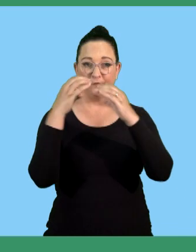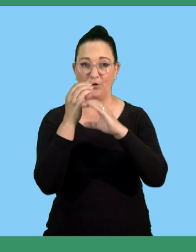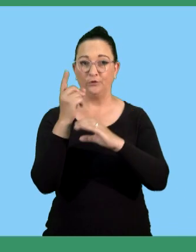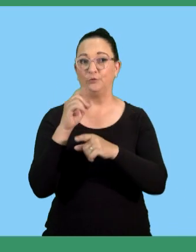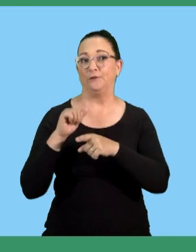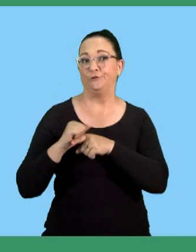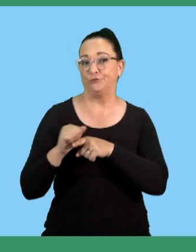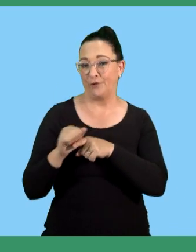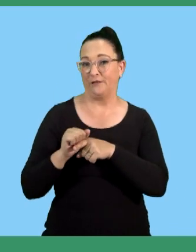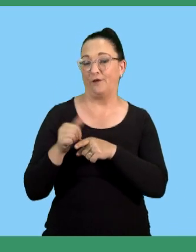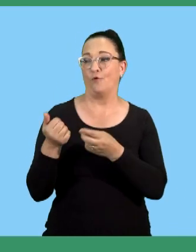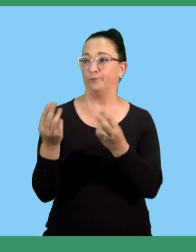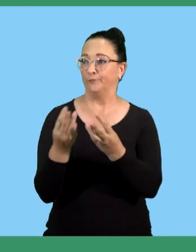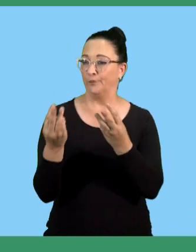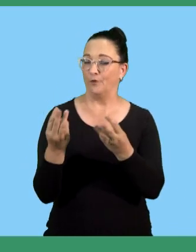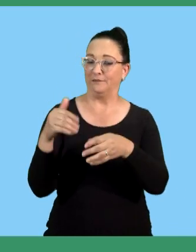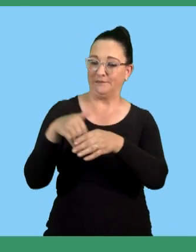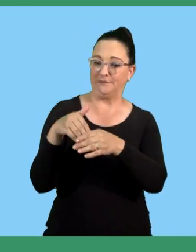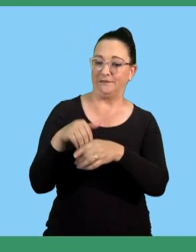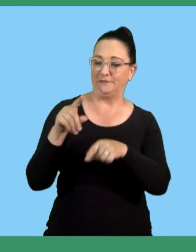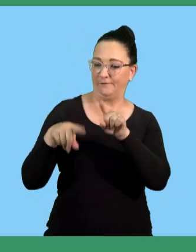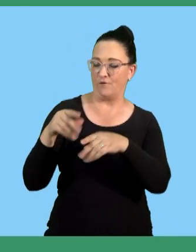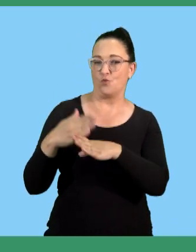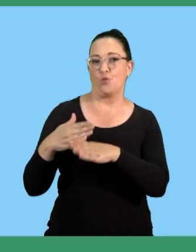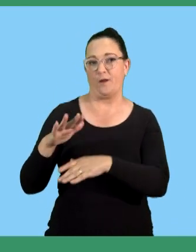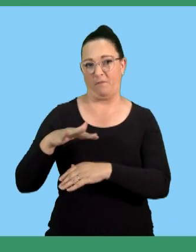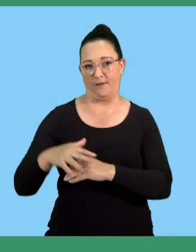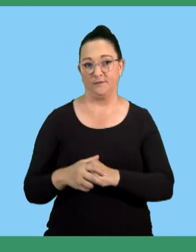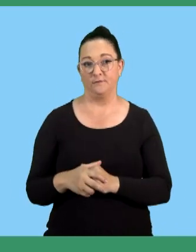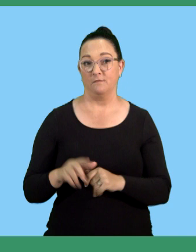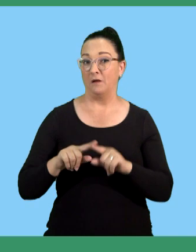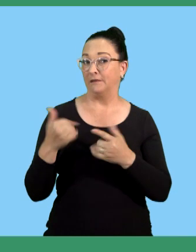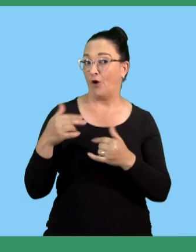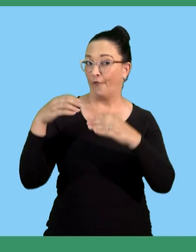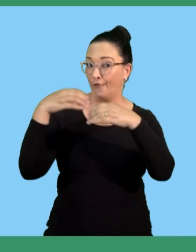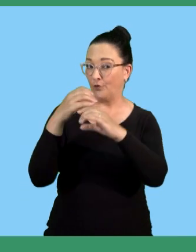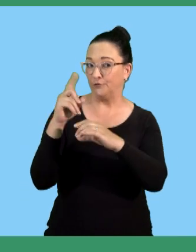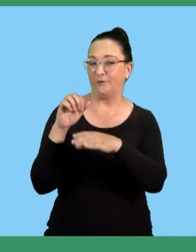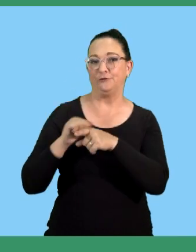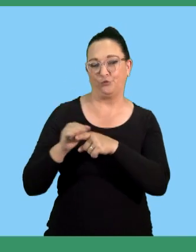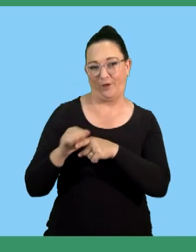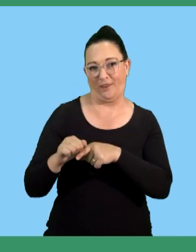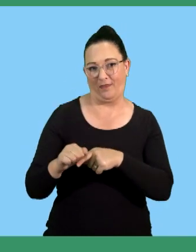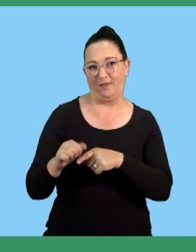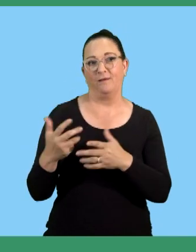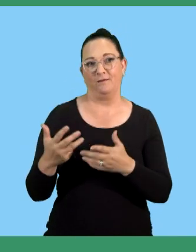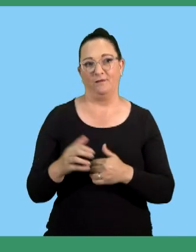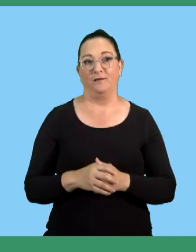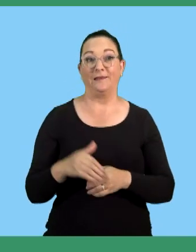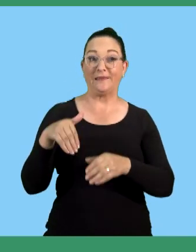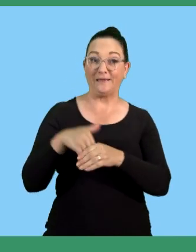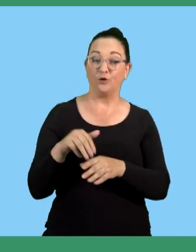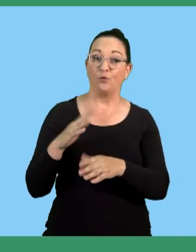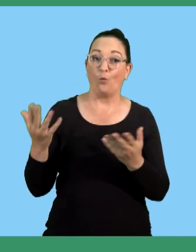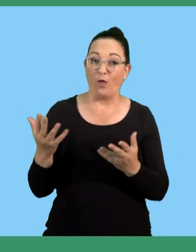act focuses on the training of employees within the workplace. So the key word is what? Is training of employees